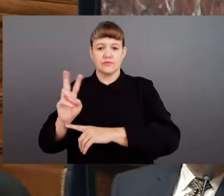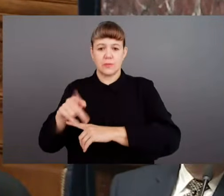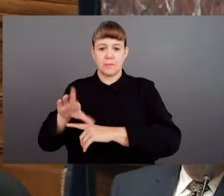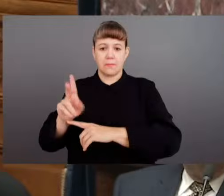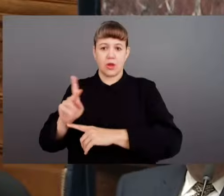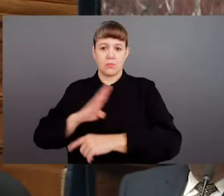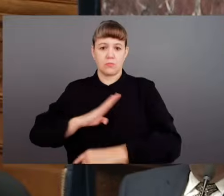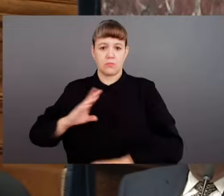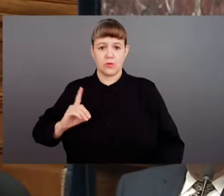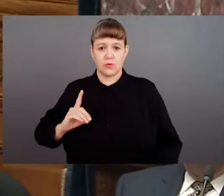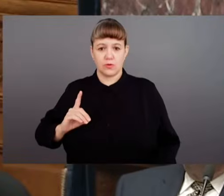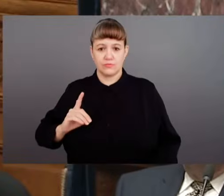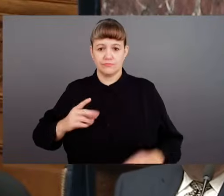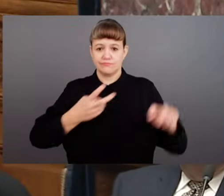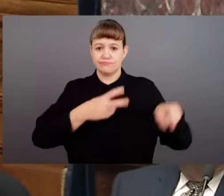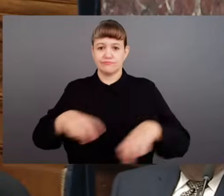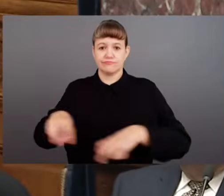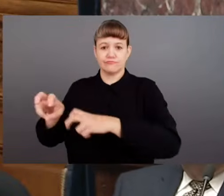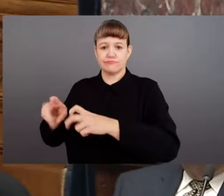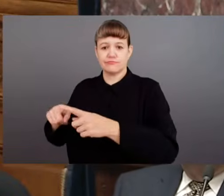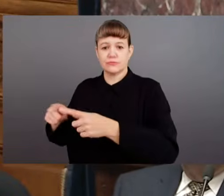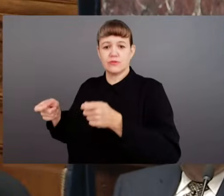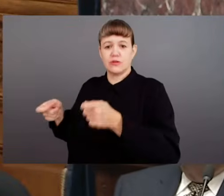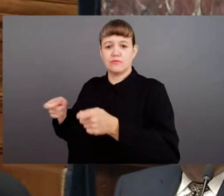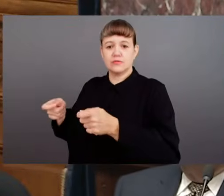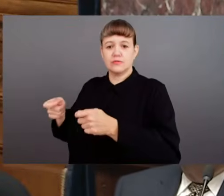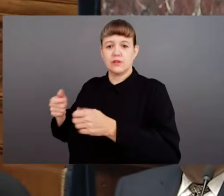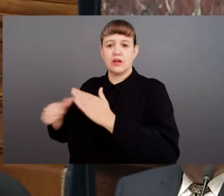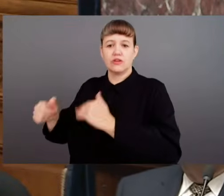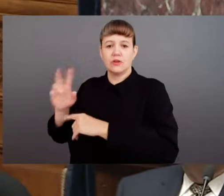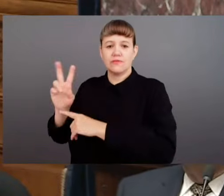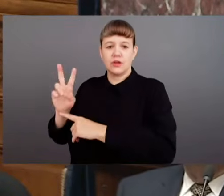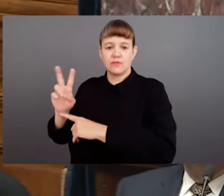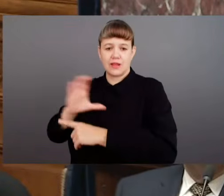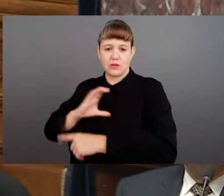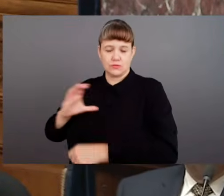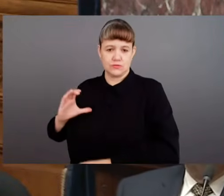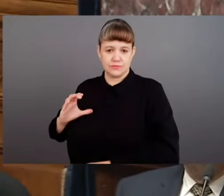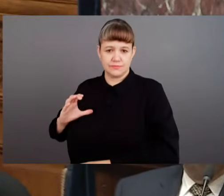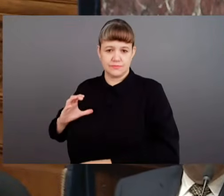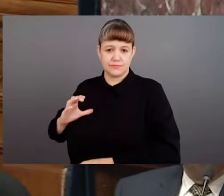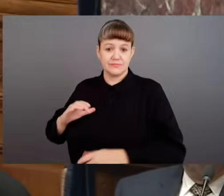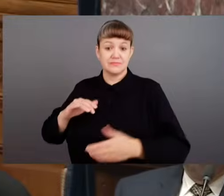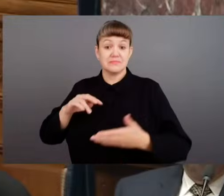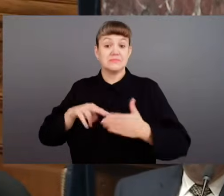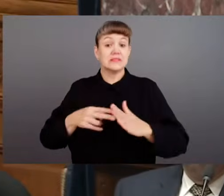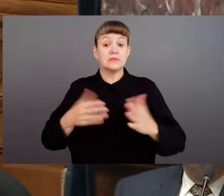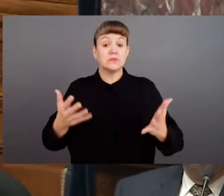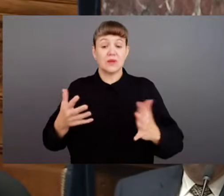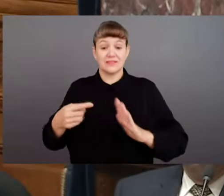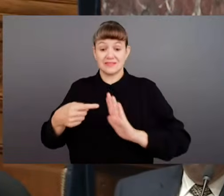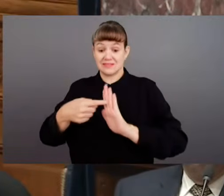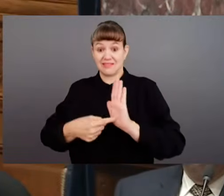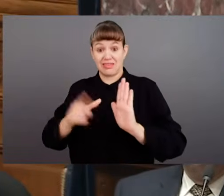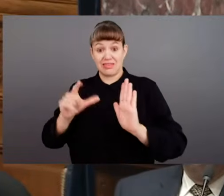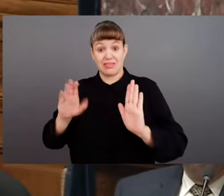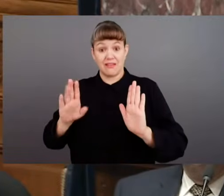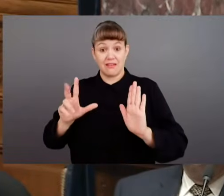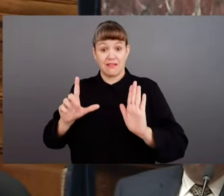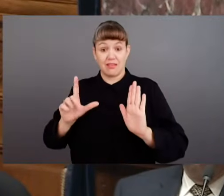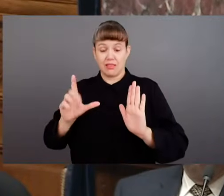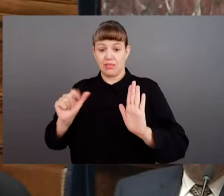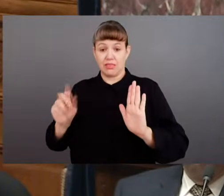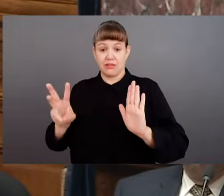legislation provides Vancouver Council with statutory authority to dissolve the Vancouver Park Board by bylaw contingent